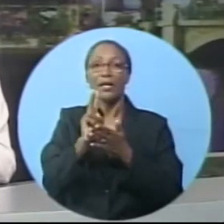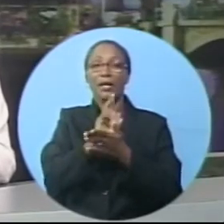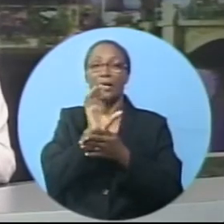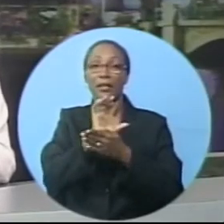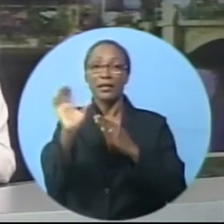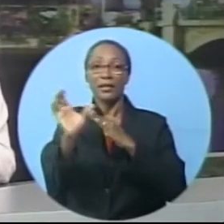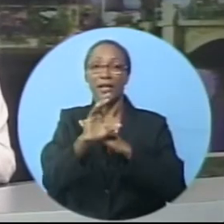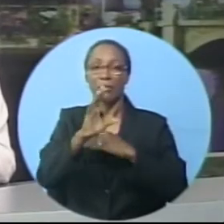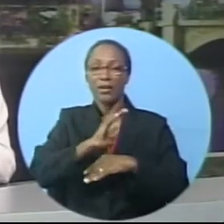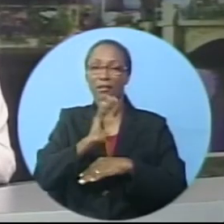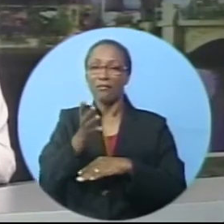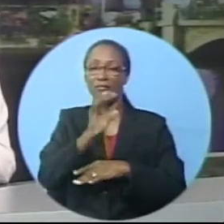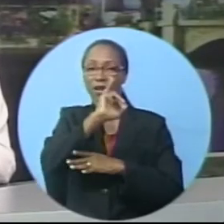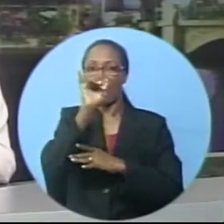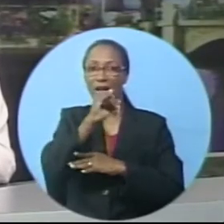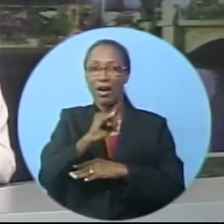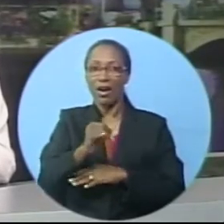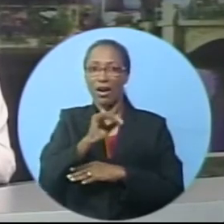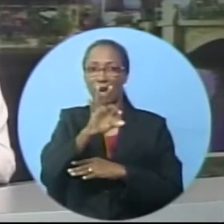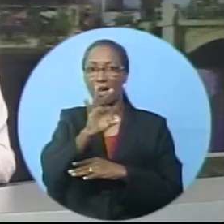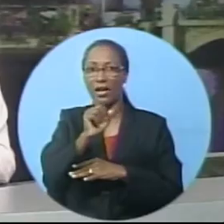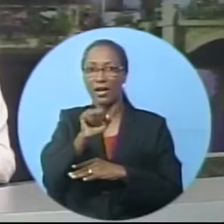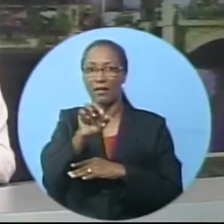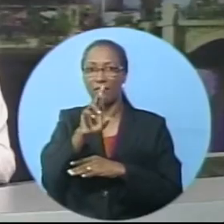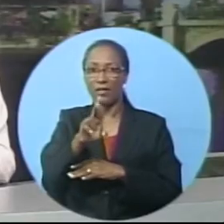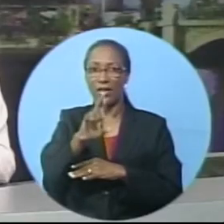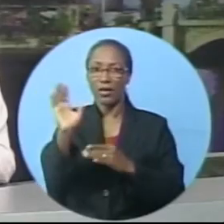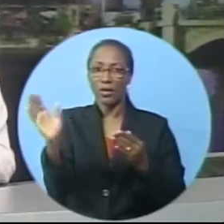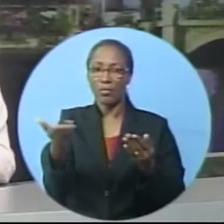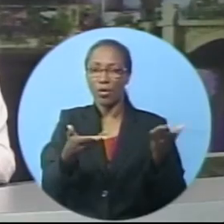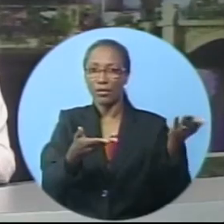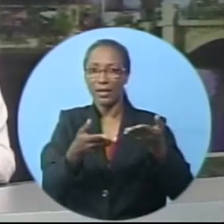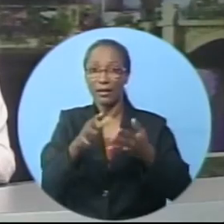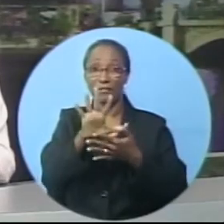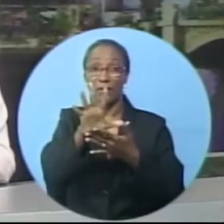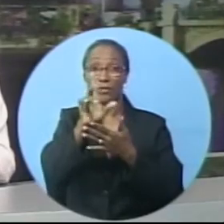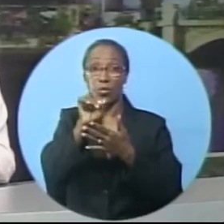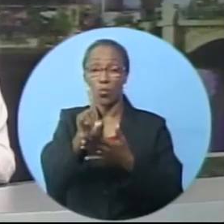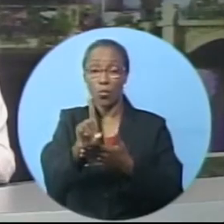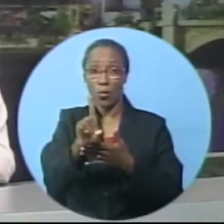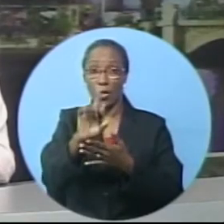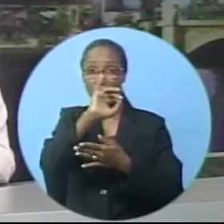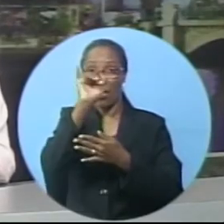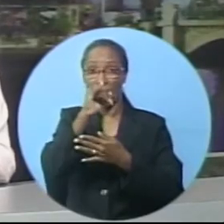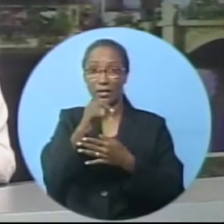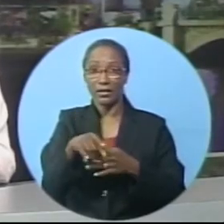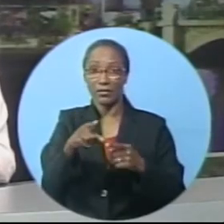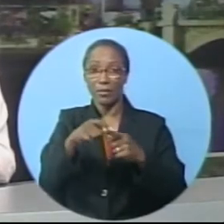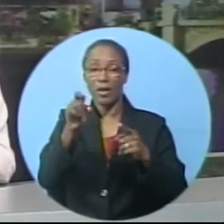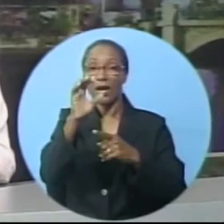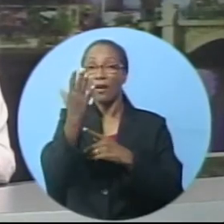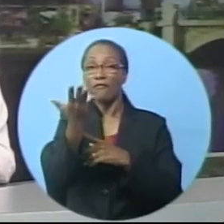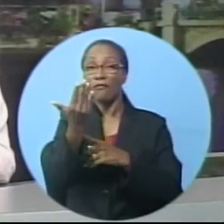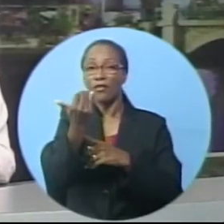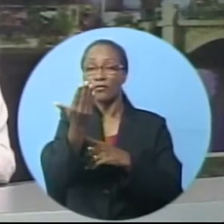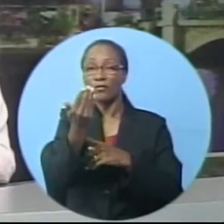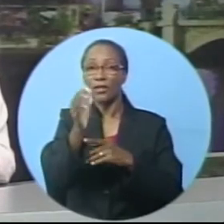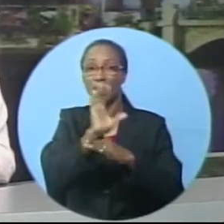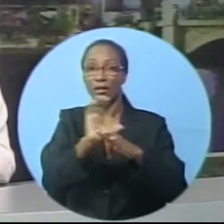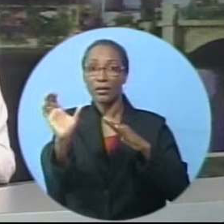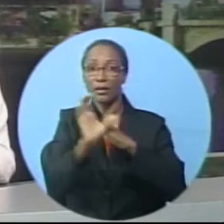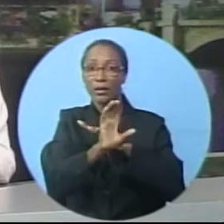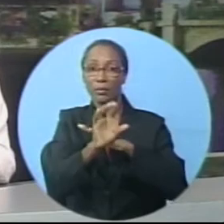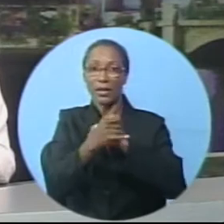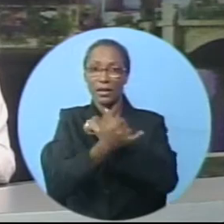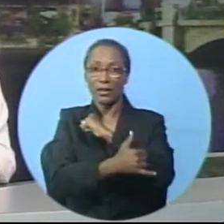Fine Arts Fair has brought together more than 51 artists from 15 Caribbean countries, as well as America, Ghana,